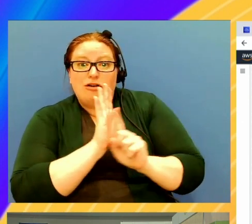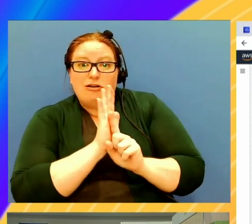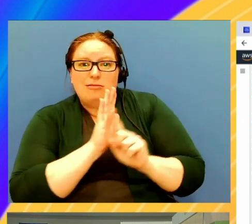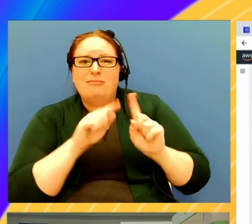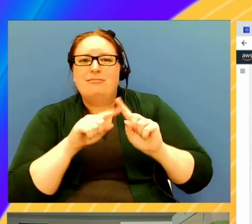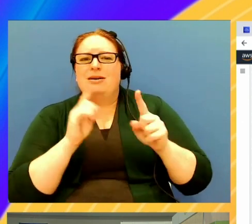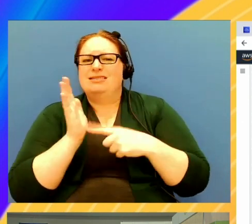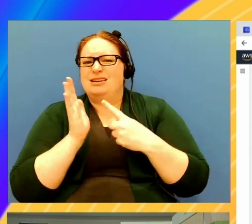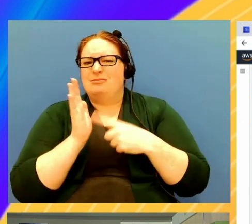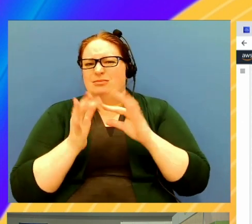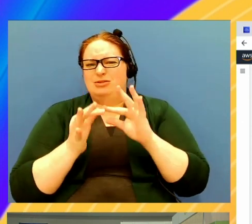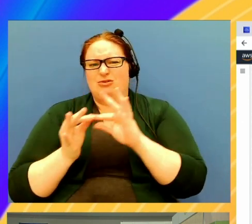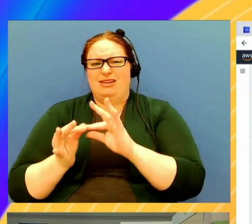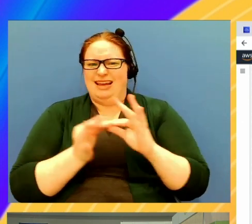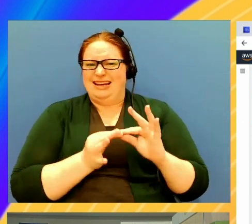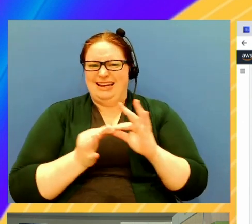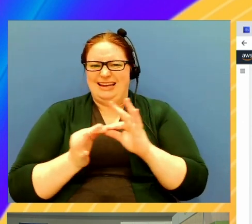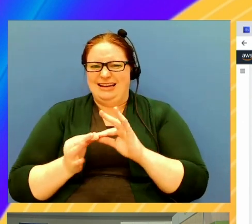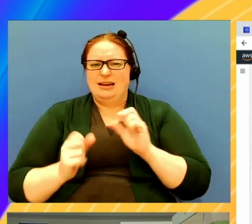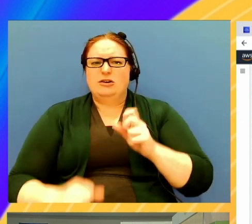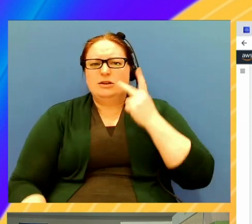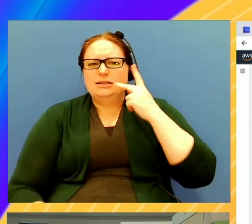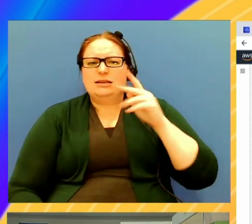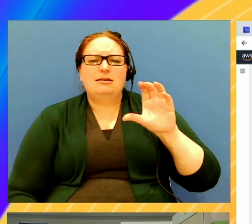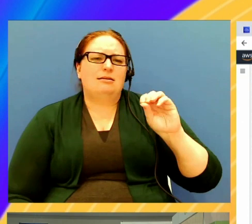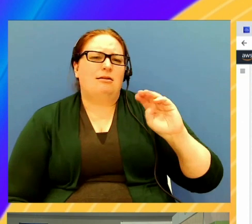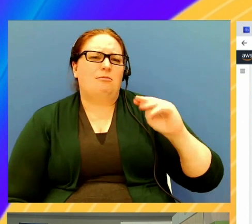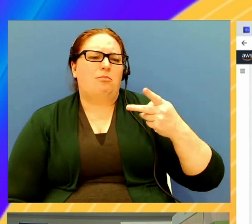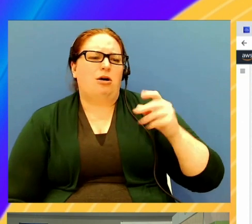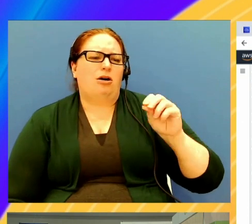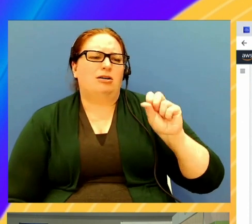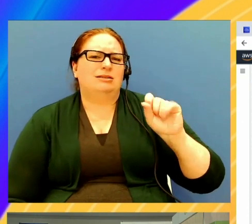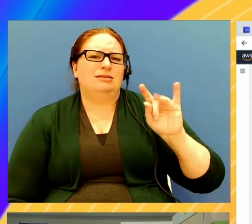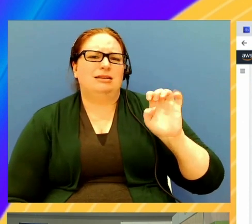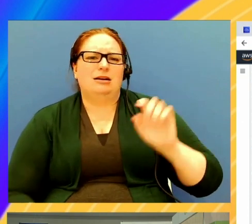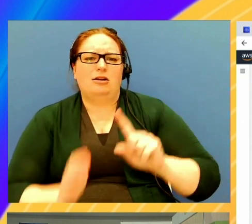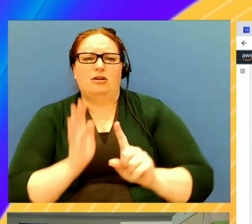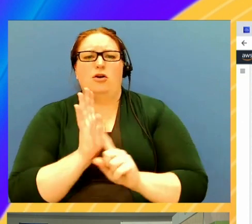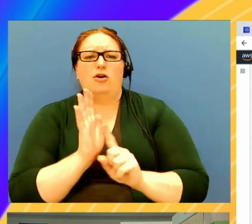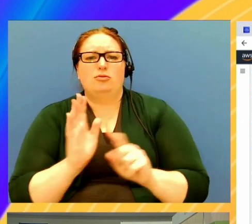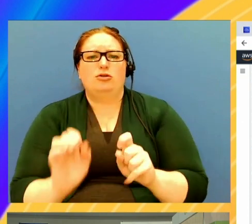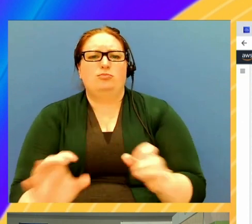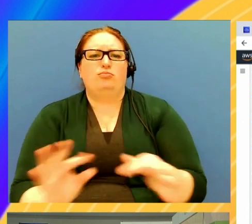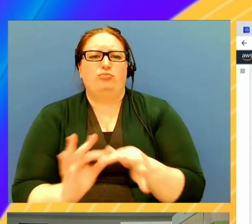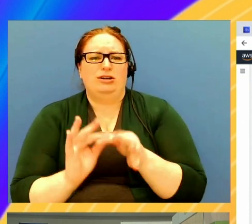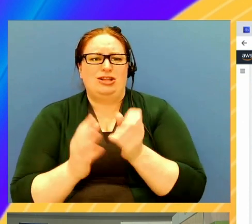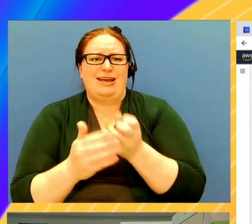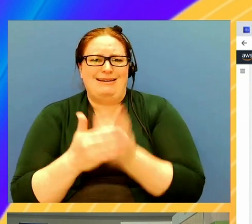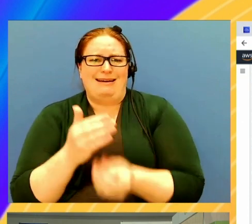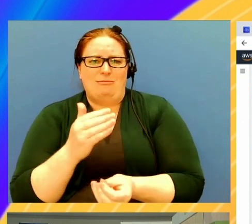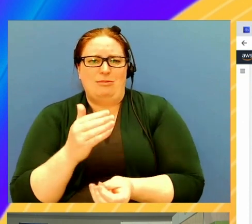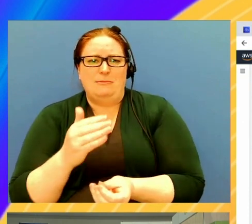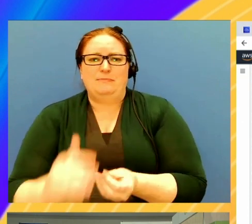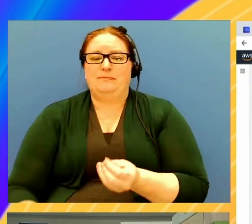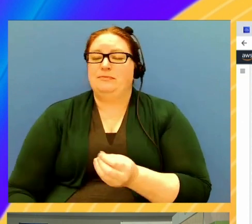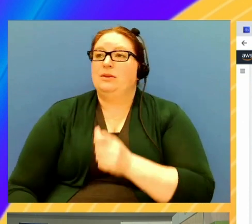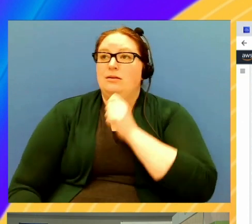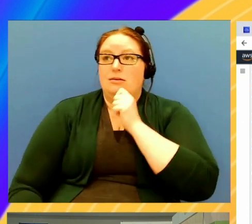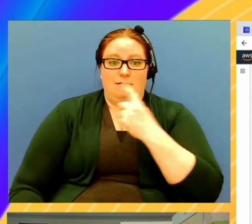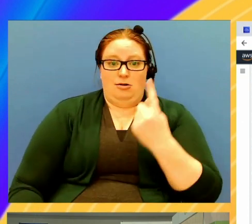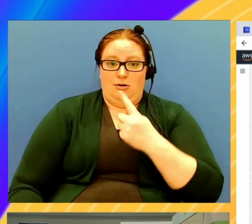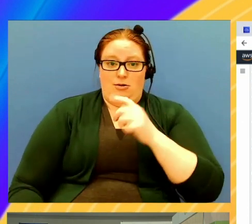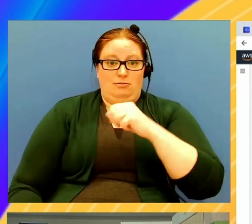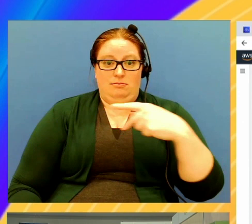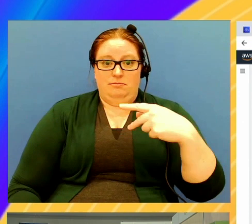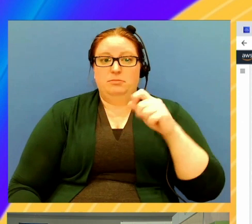and so I could see where a composite alarm could help bridge that gap a little bit. And also, not always an application it should be relying on a